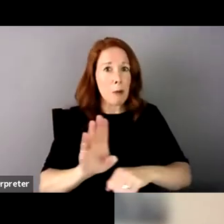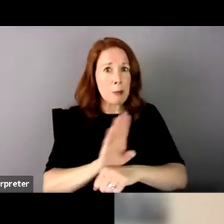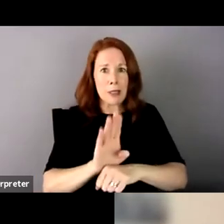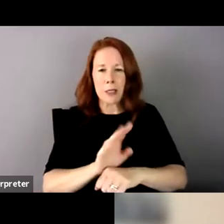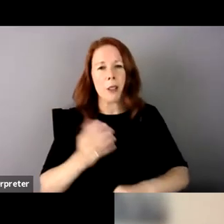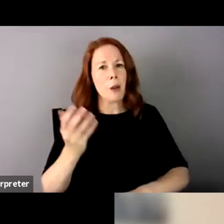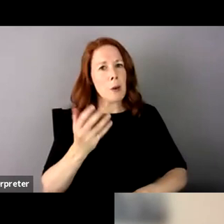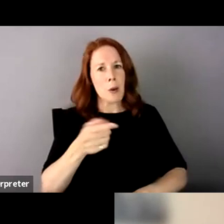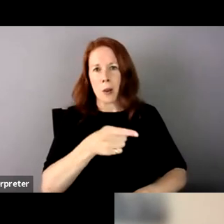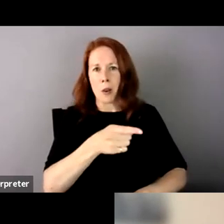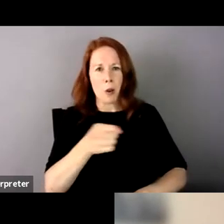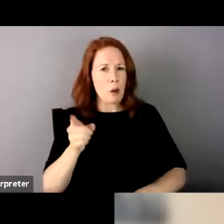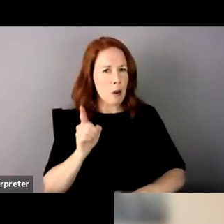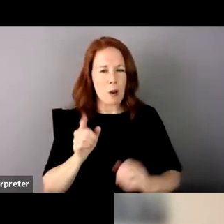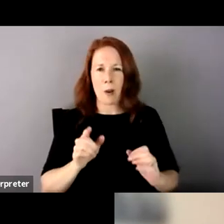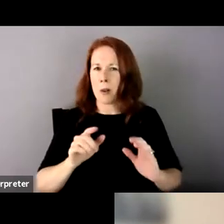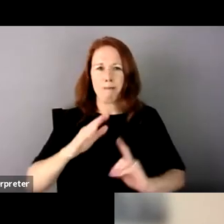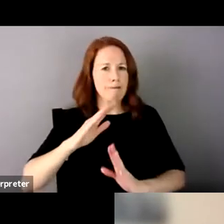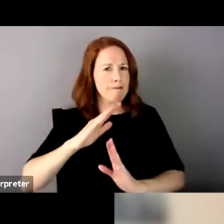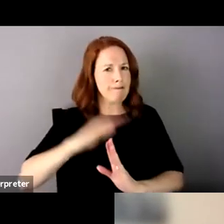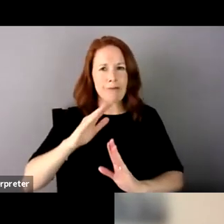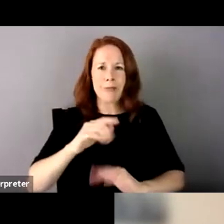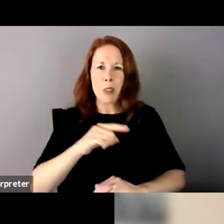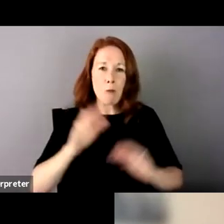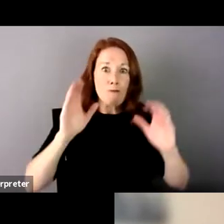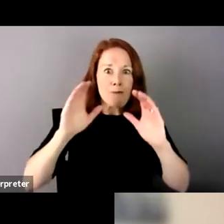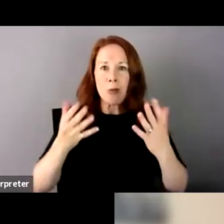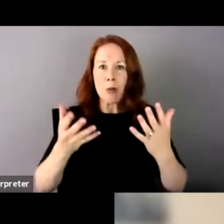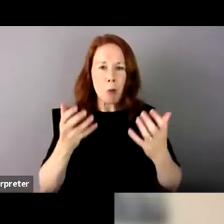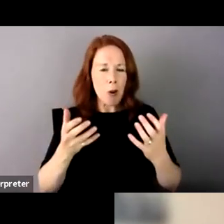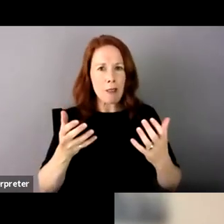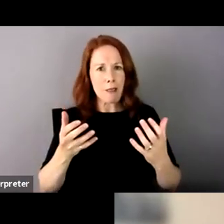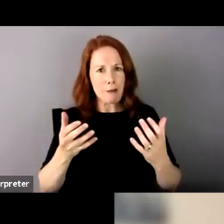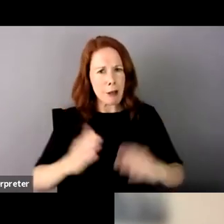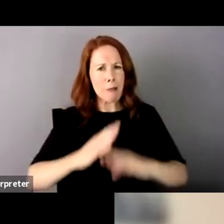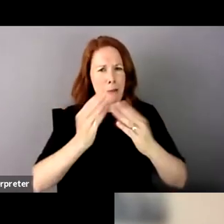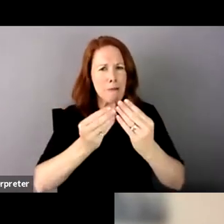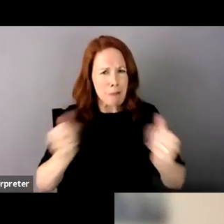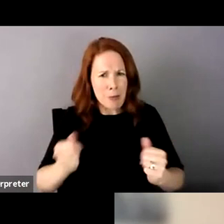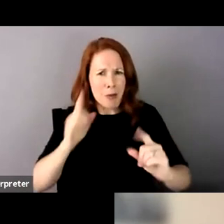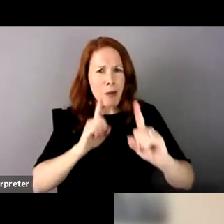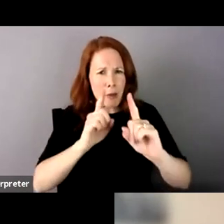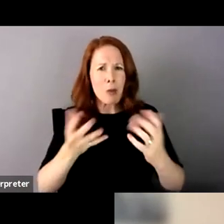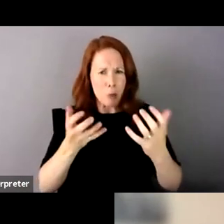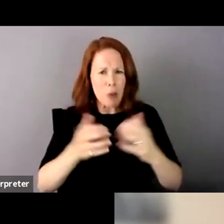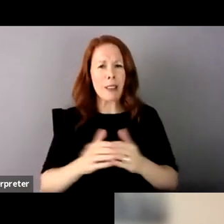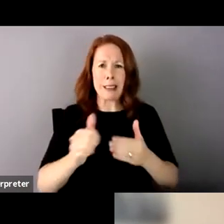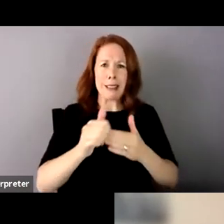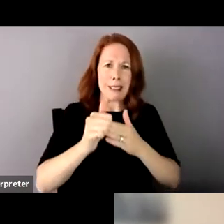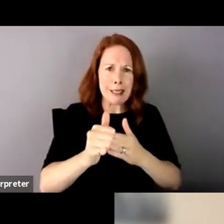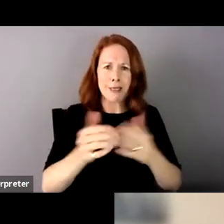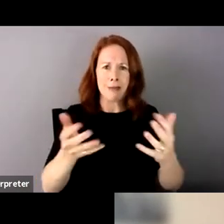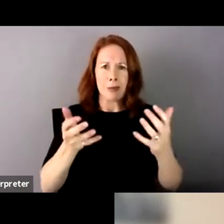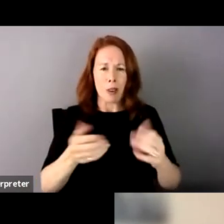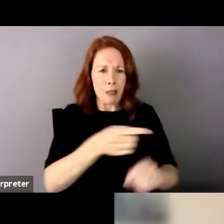champions who are out there and who, in terms of employers, who are looking to forge the way and be true leaders.